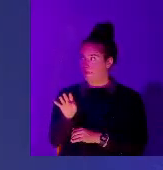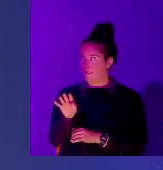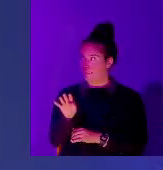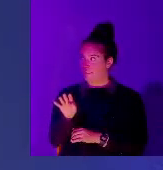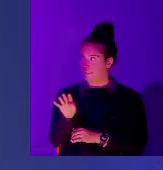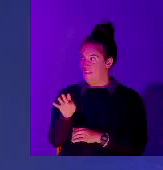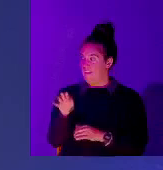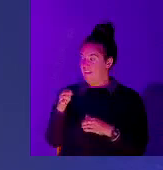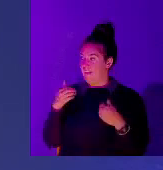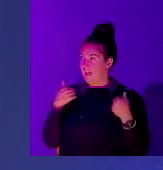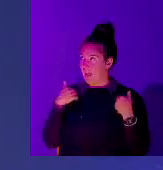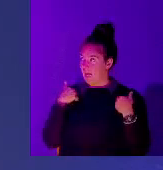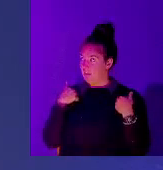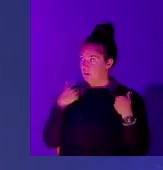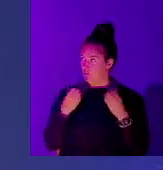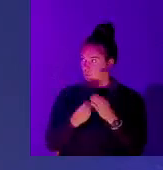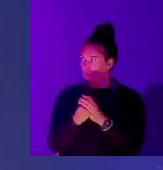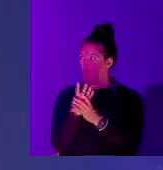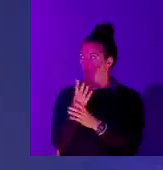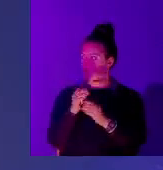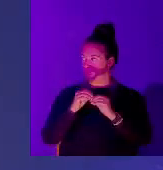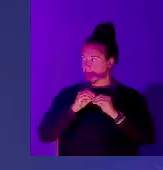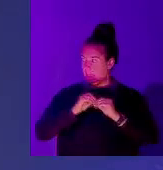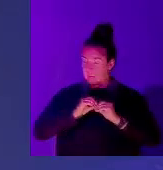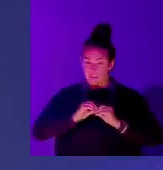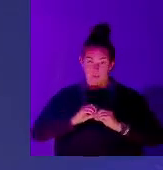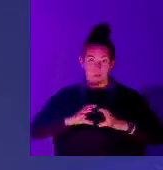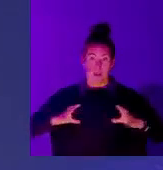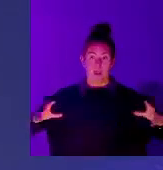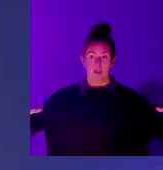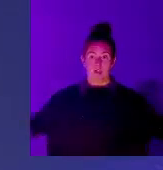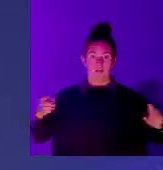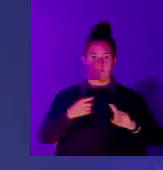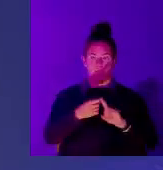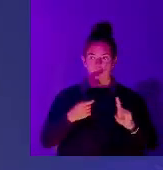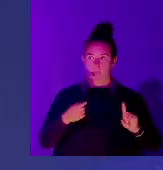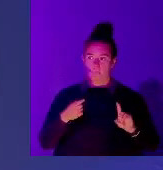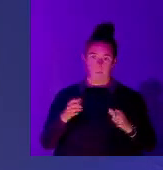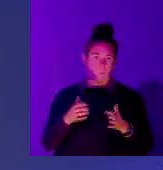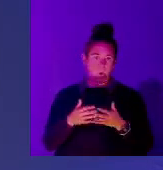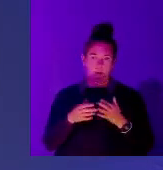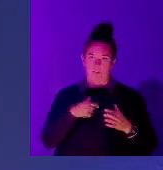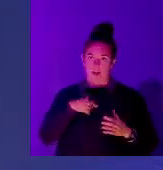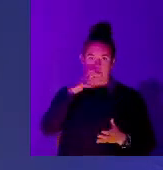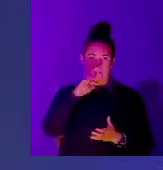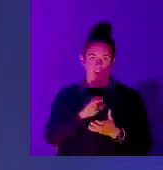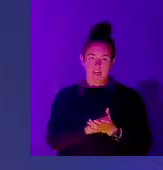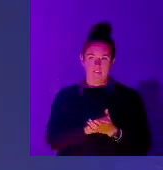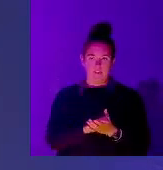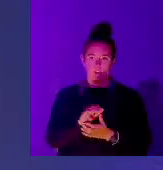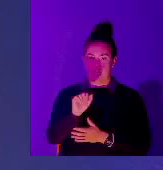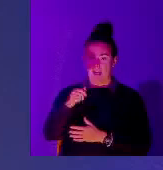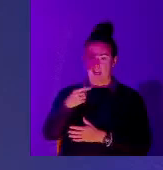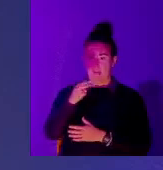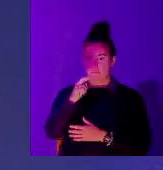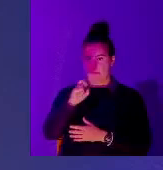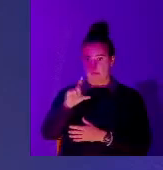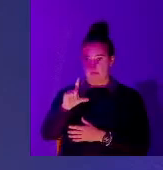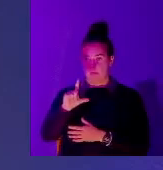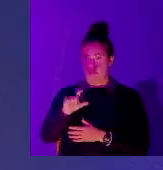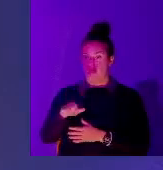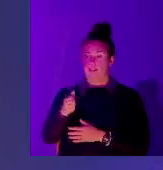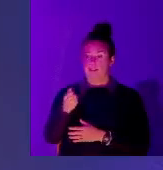and expanded from what I believed in April of 1980 when I first received the Lord.